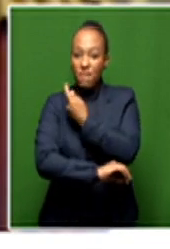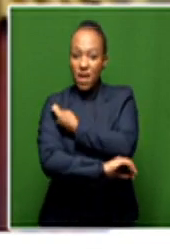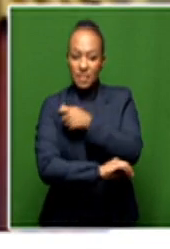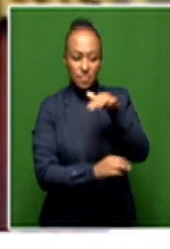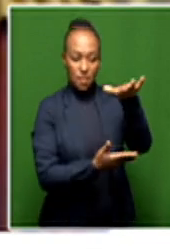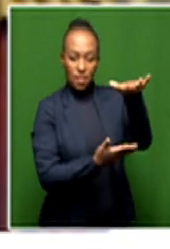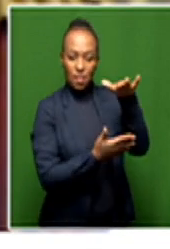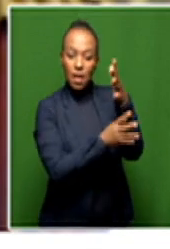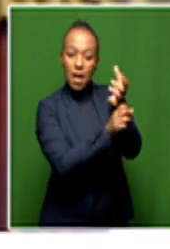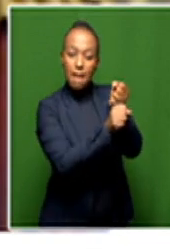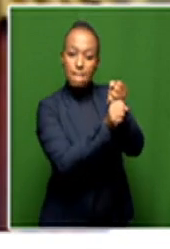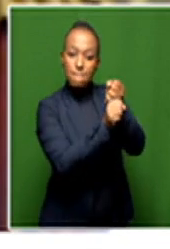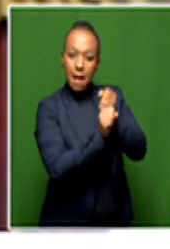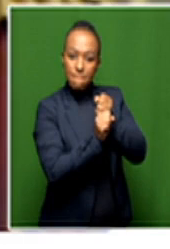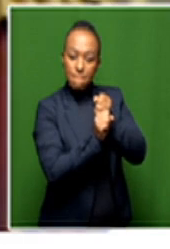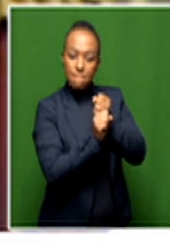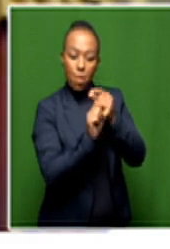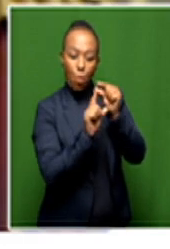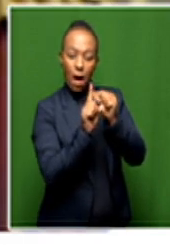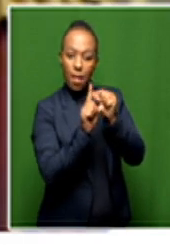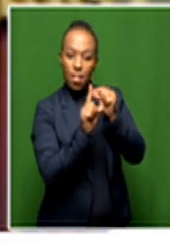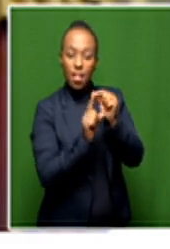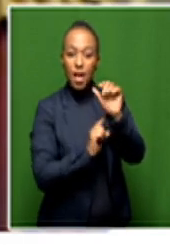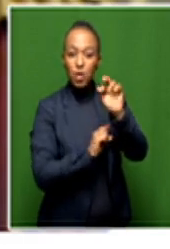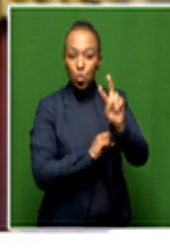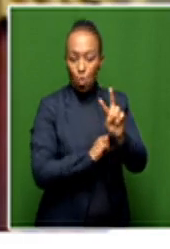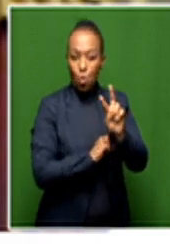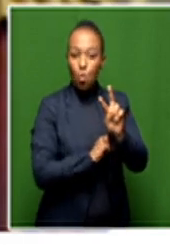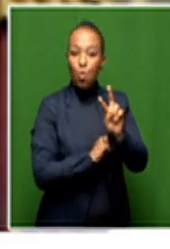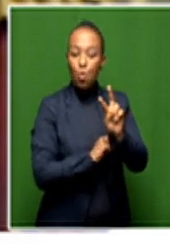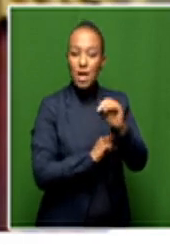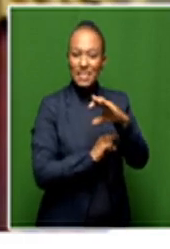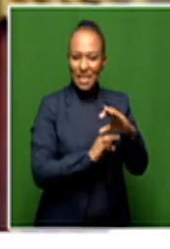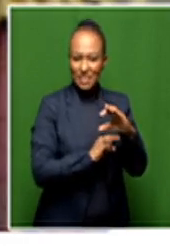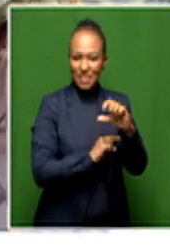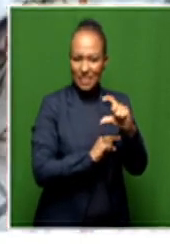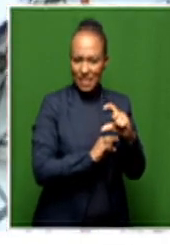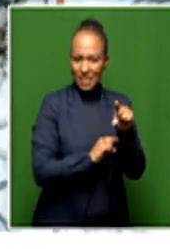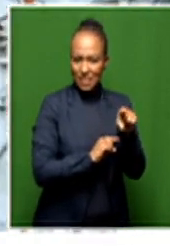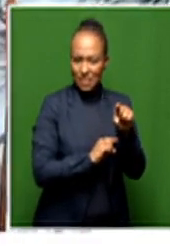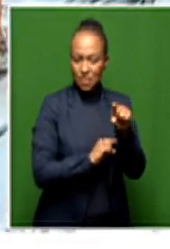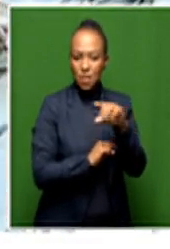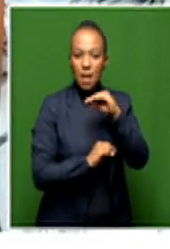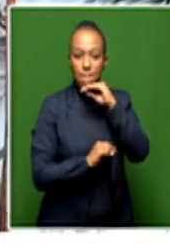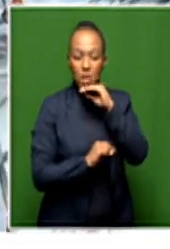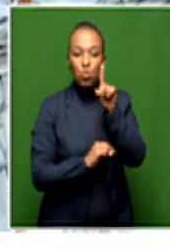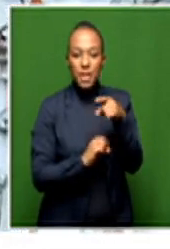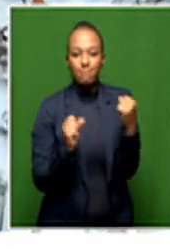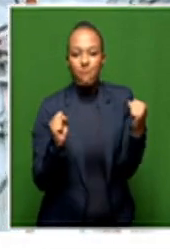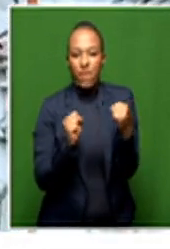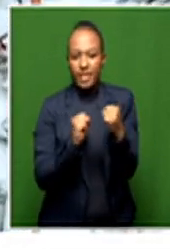2 and 8 degrees Celsius. So you need to have your fridges